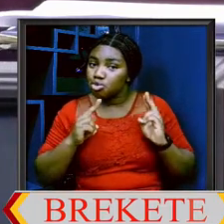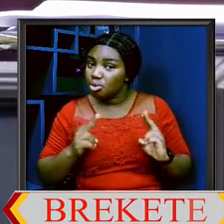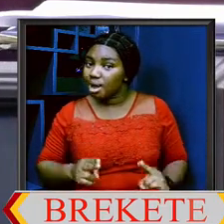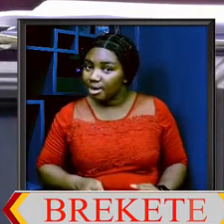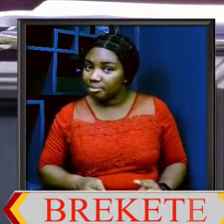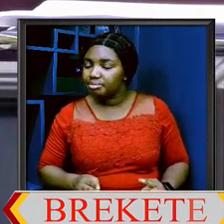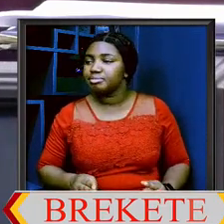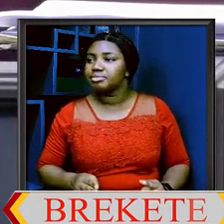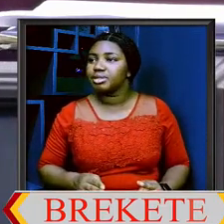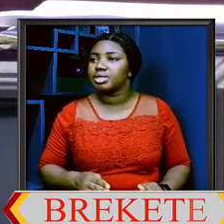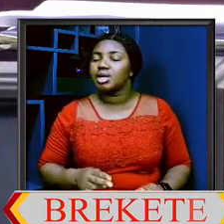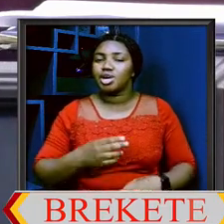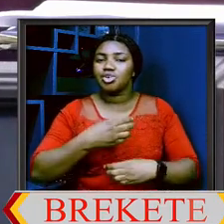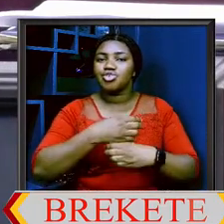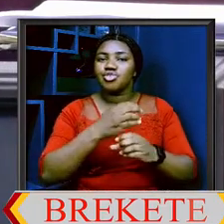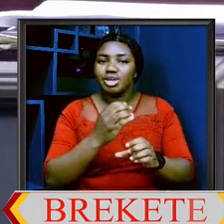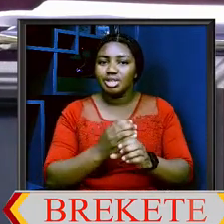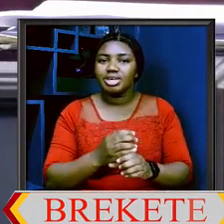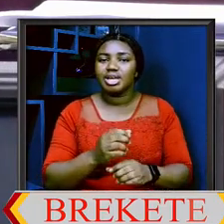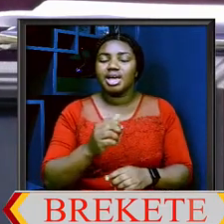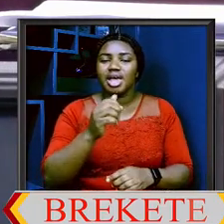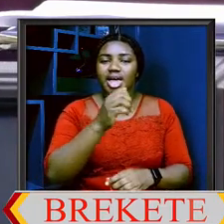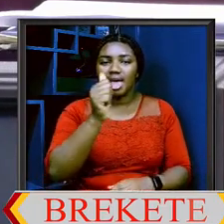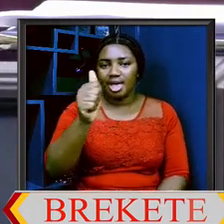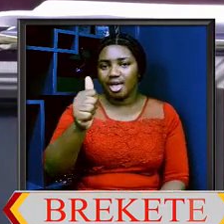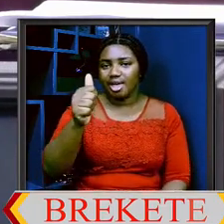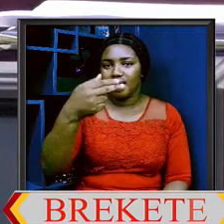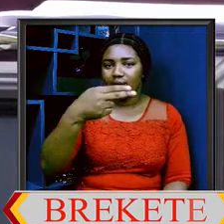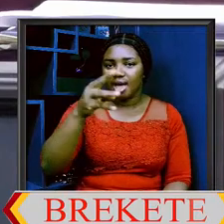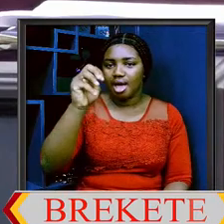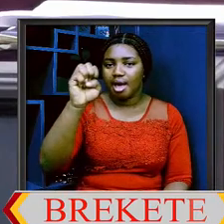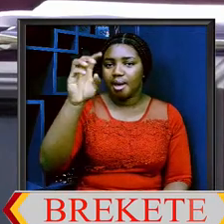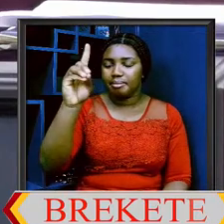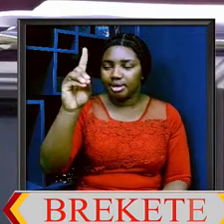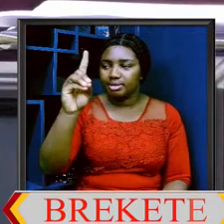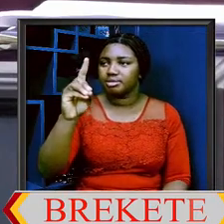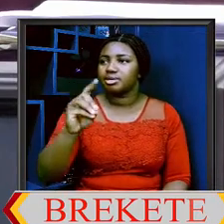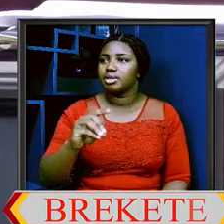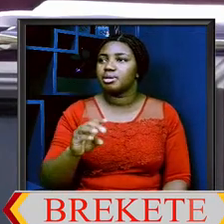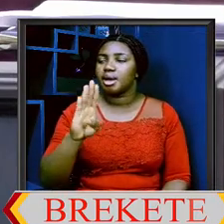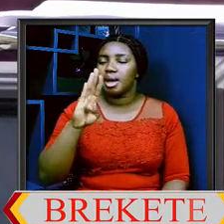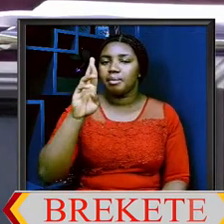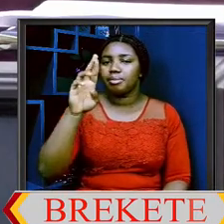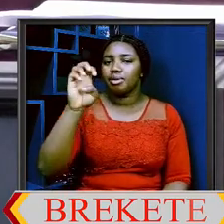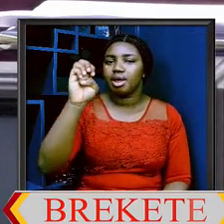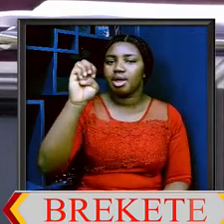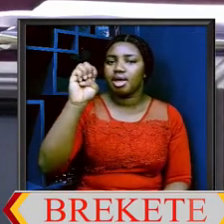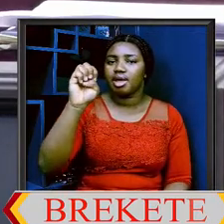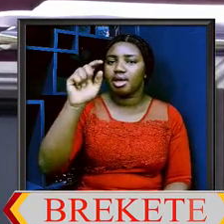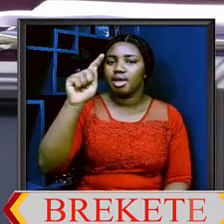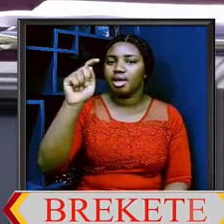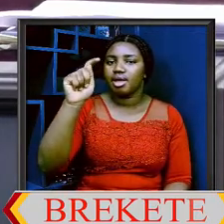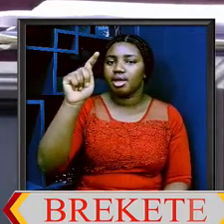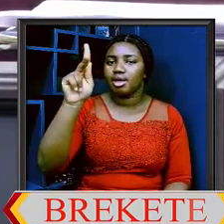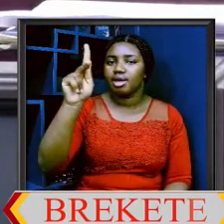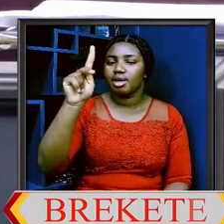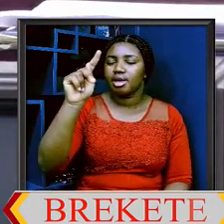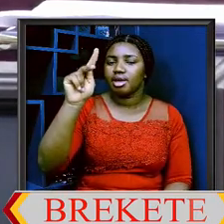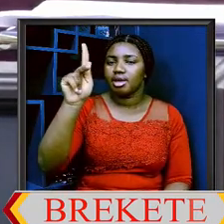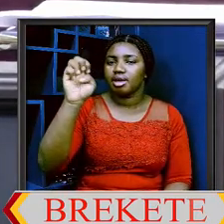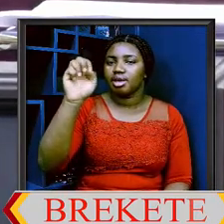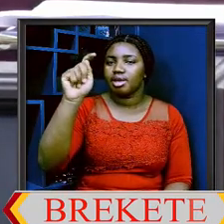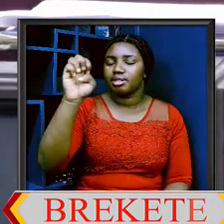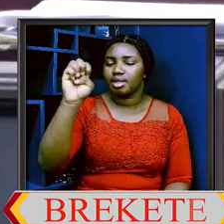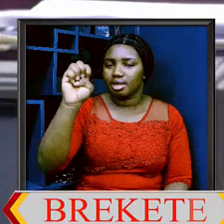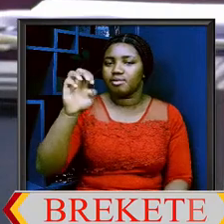God who create M Amed is a the family he should give him what he's